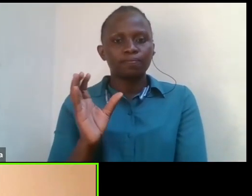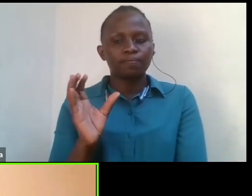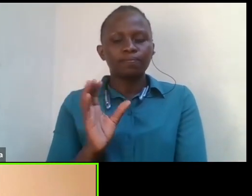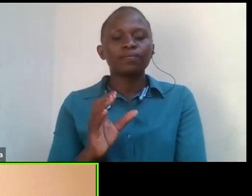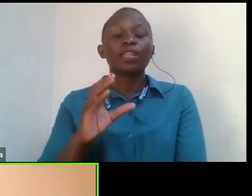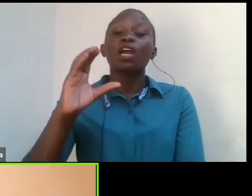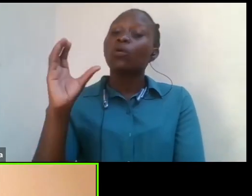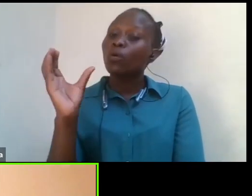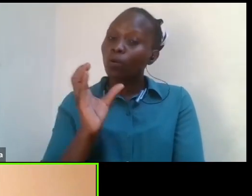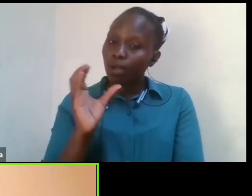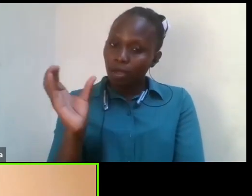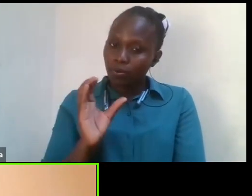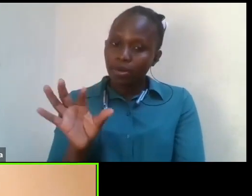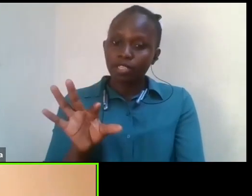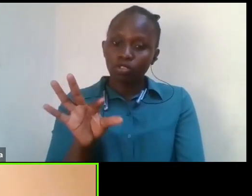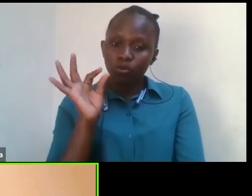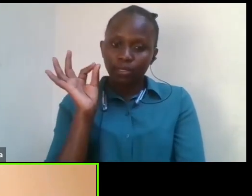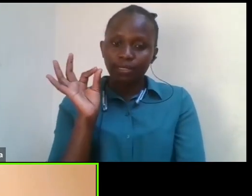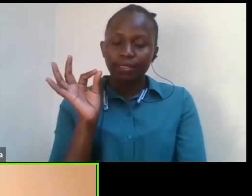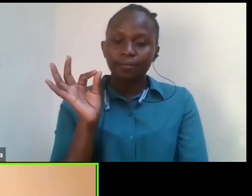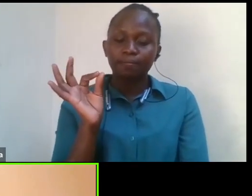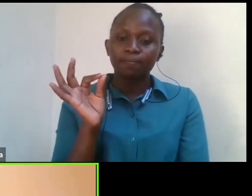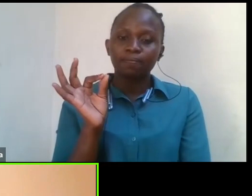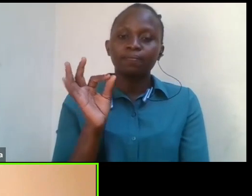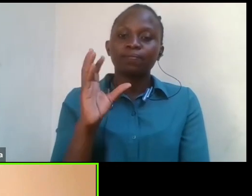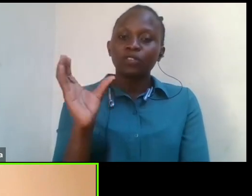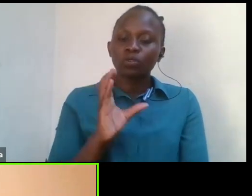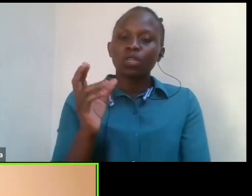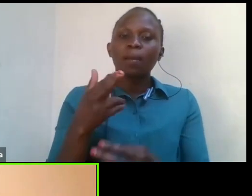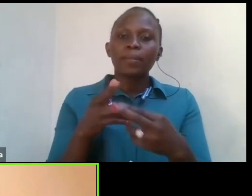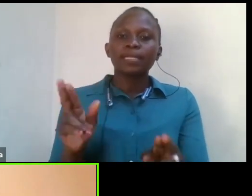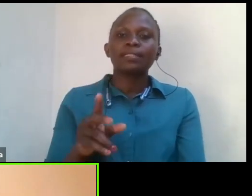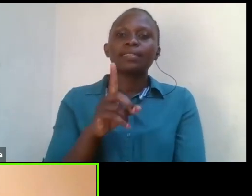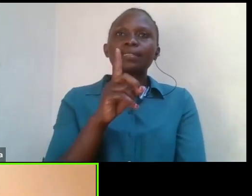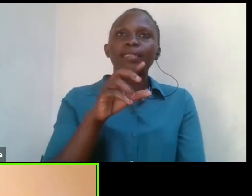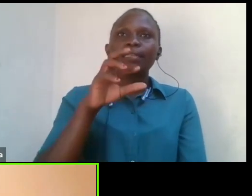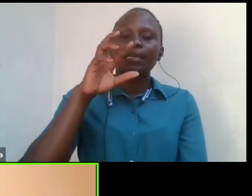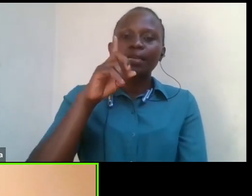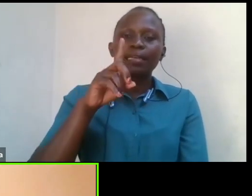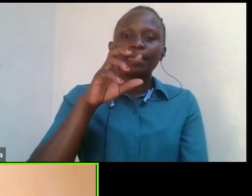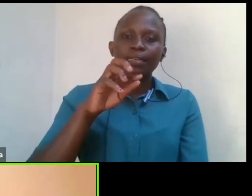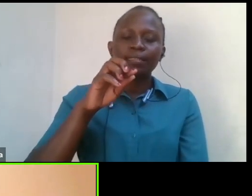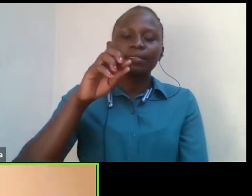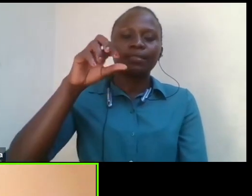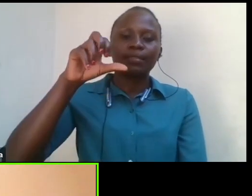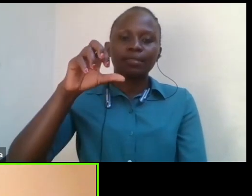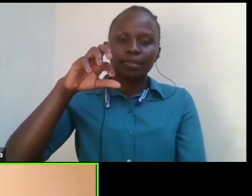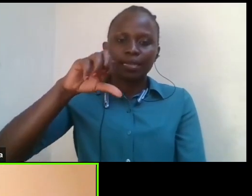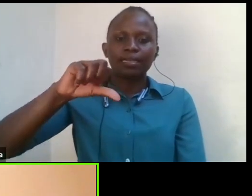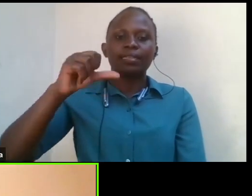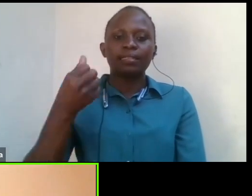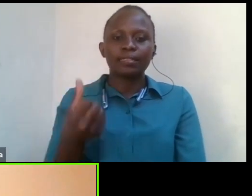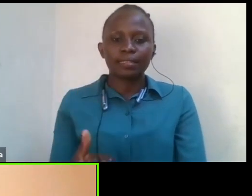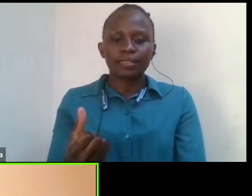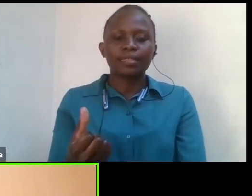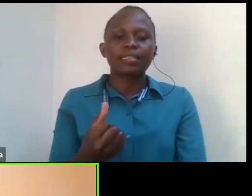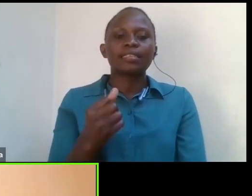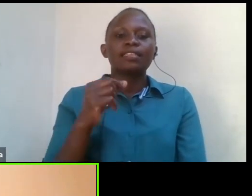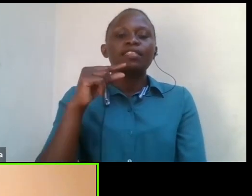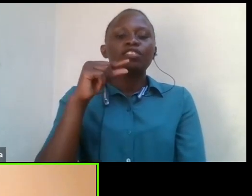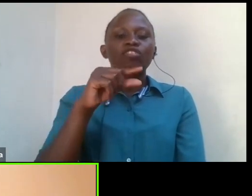Coca-Cola could have chosen, Coca-Cola began in 1896 in Atlanta, Georgia, and they would